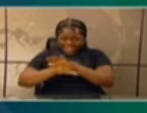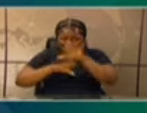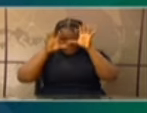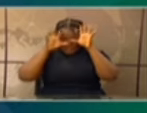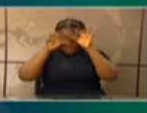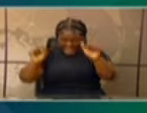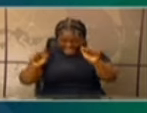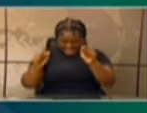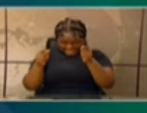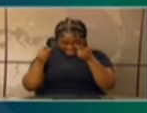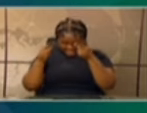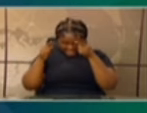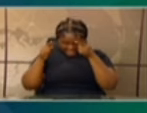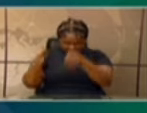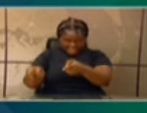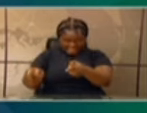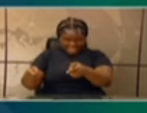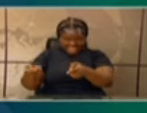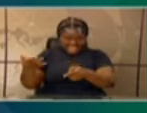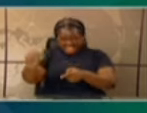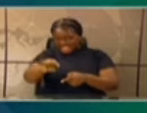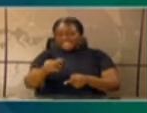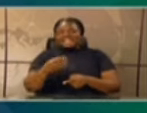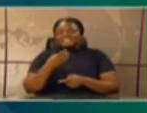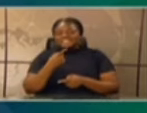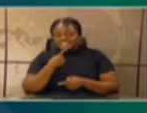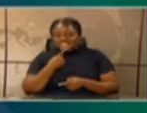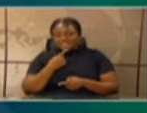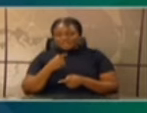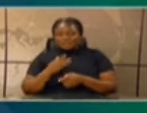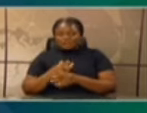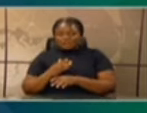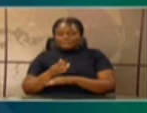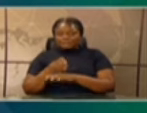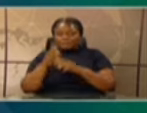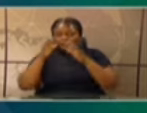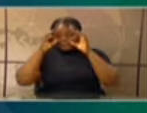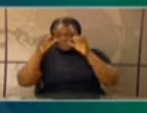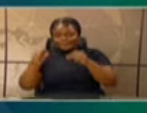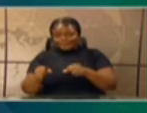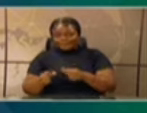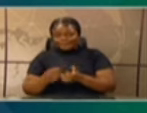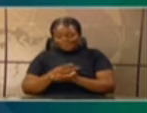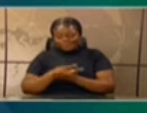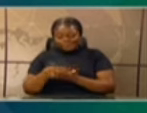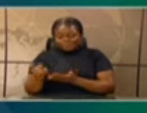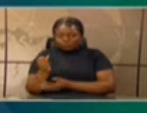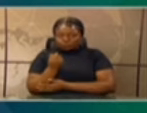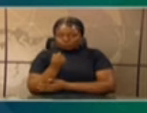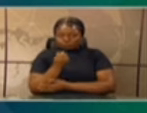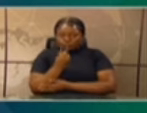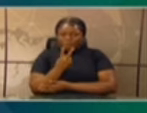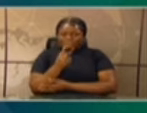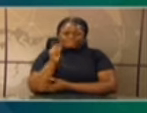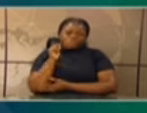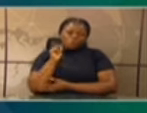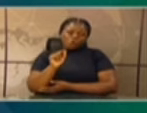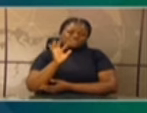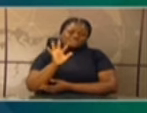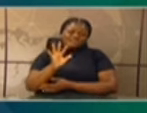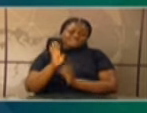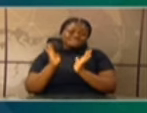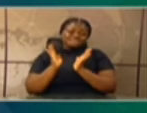Nayasia. One of what CSA was sharing also. They have wasted 12.5 billion Ghana